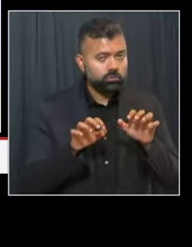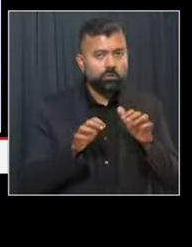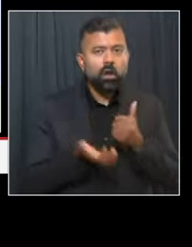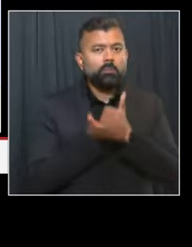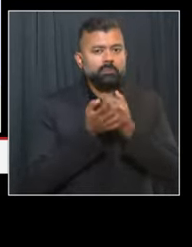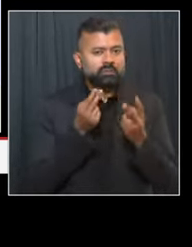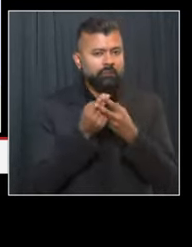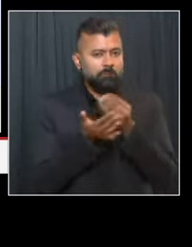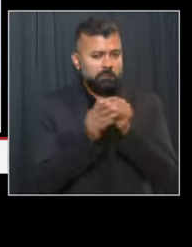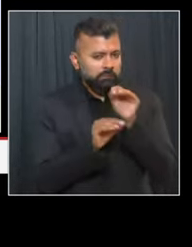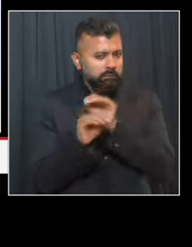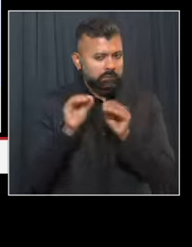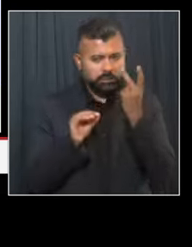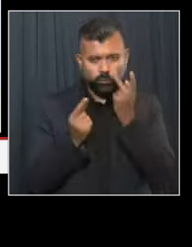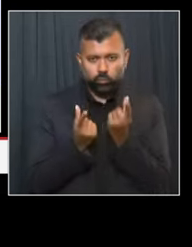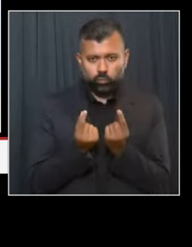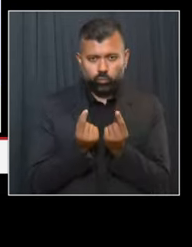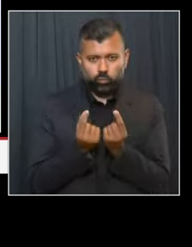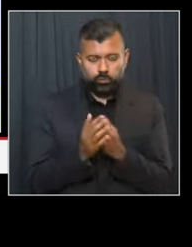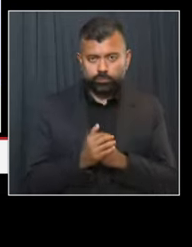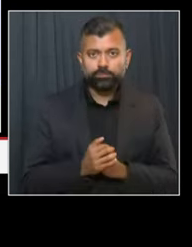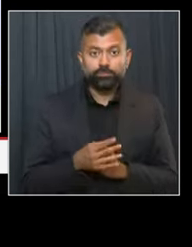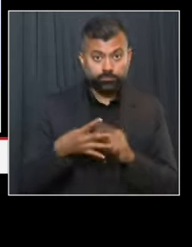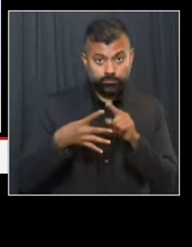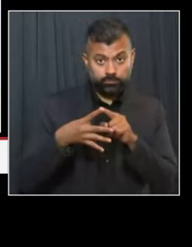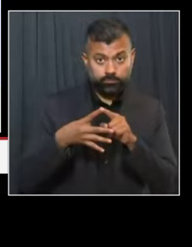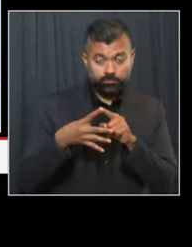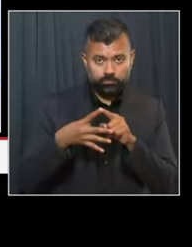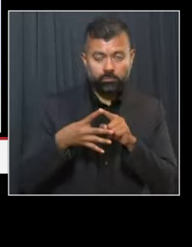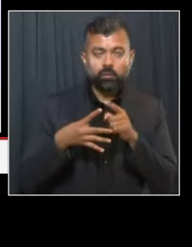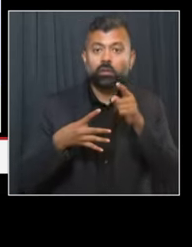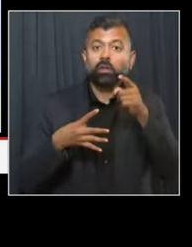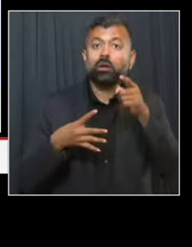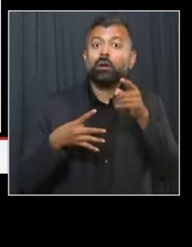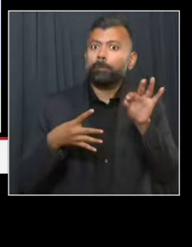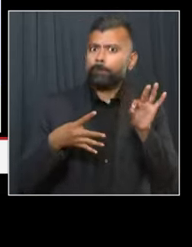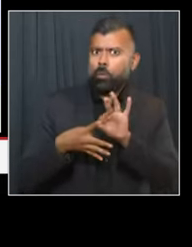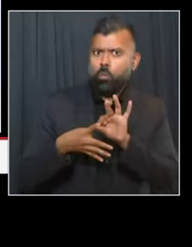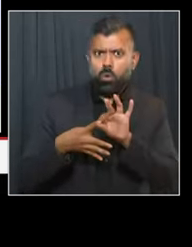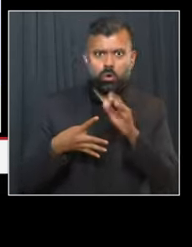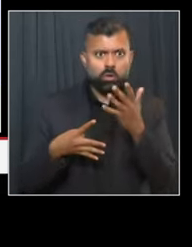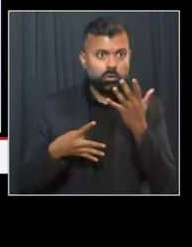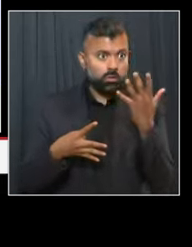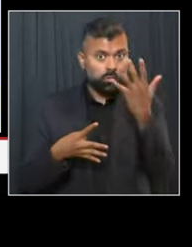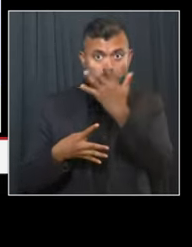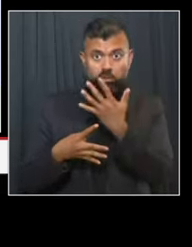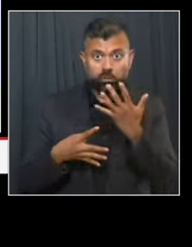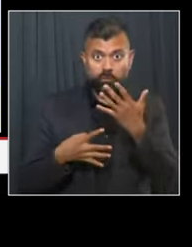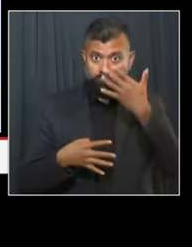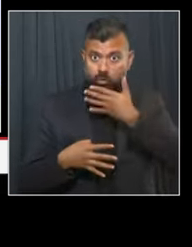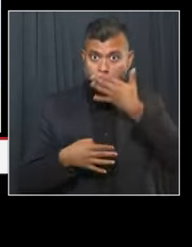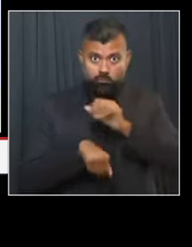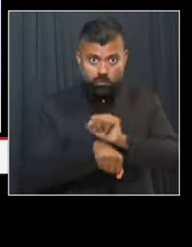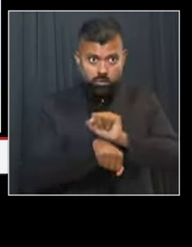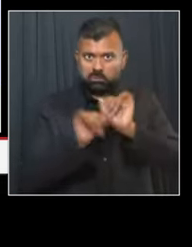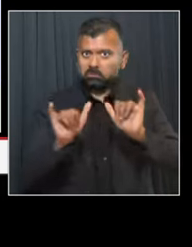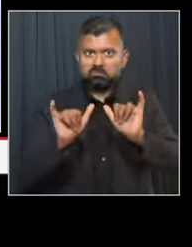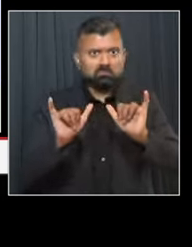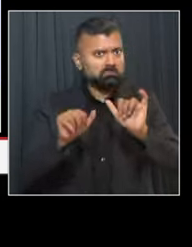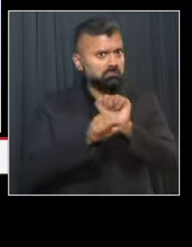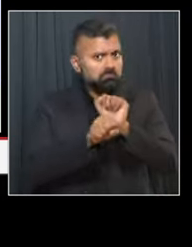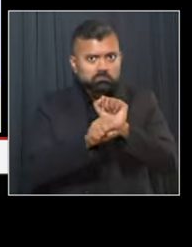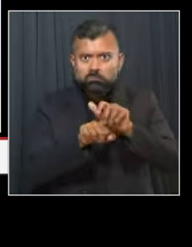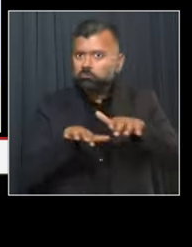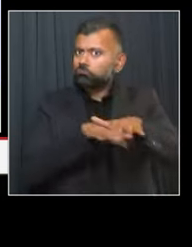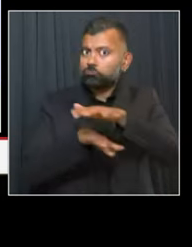year. Importantly, we were able to maintain frontline public safety and education and summer positions so as not to